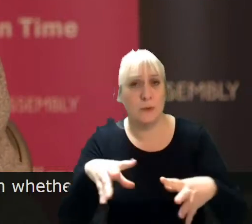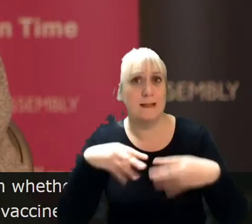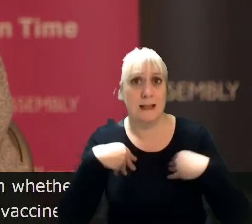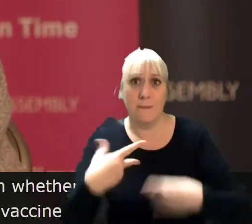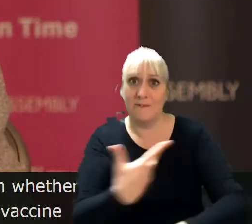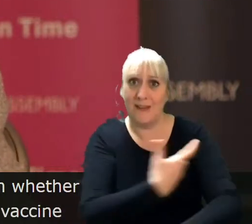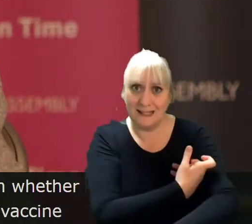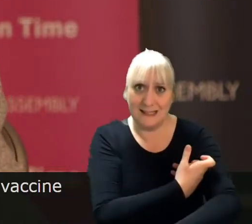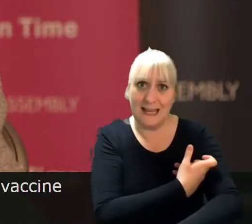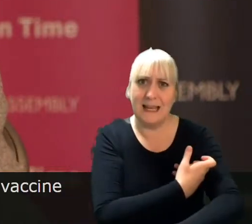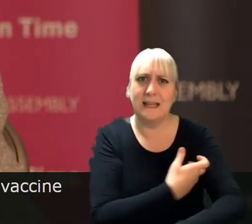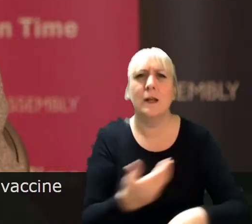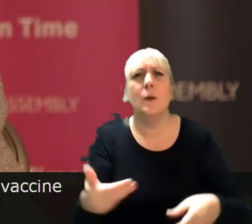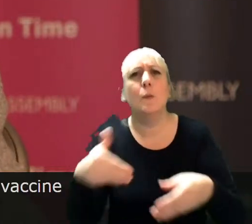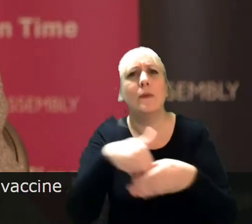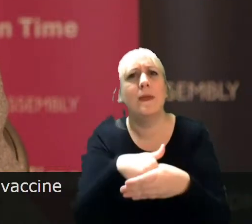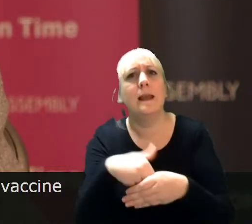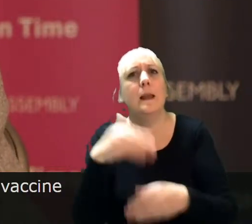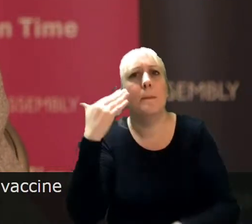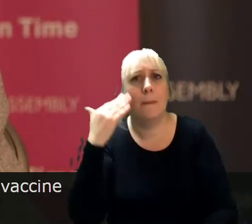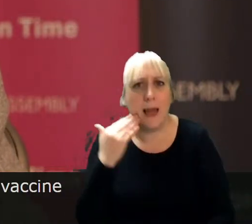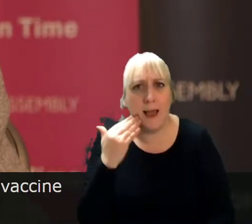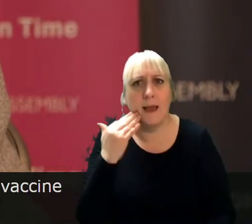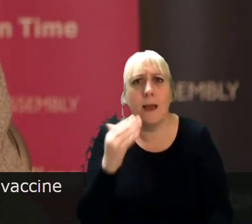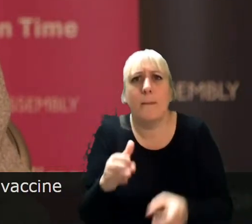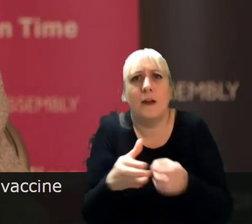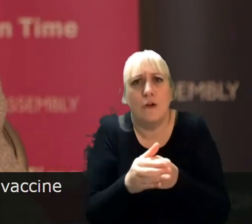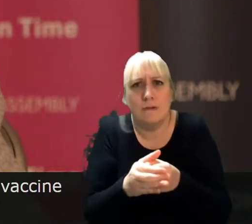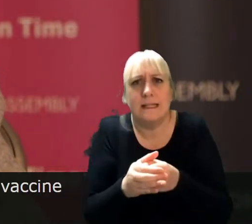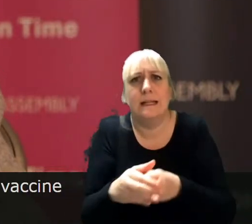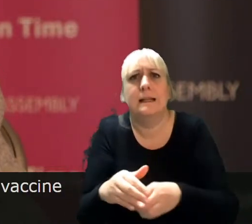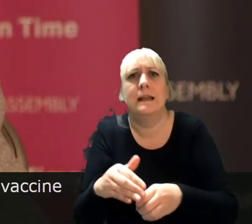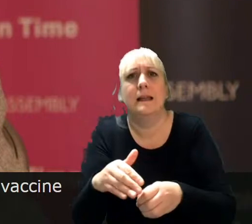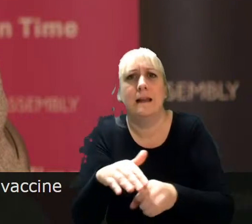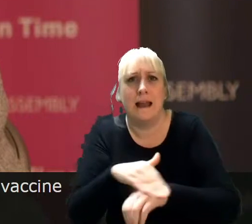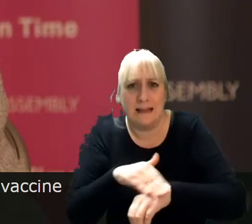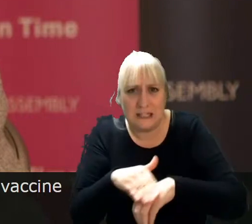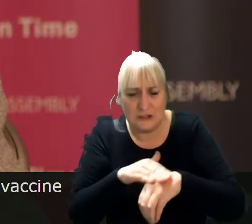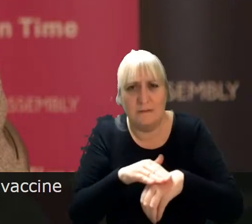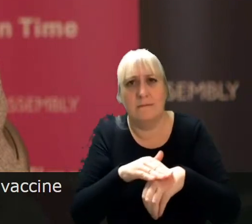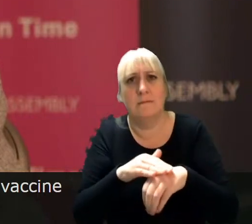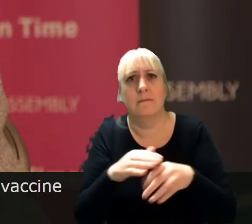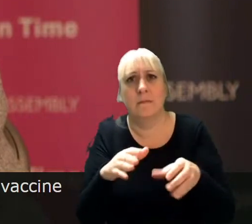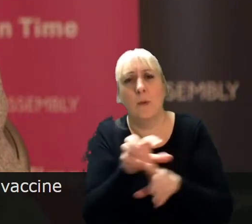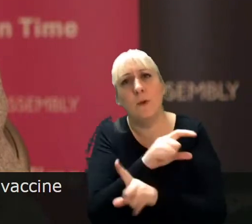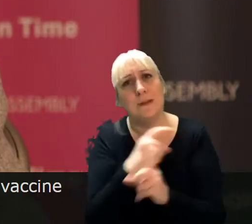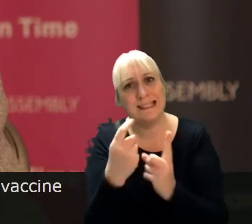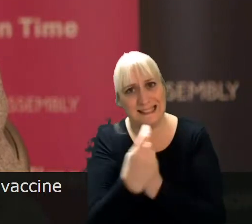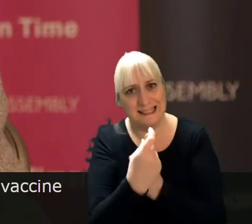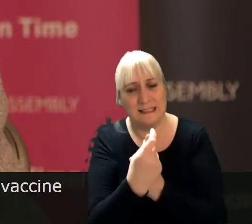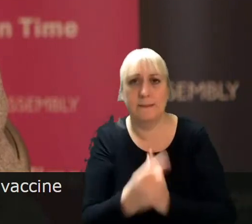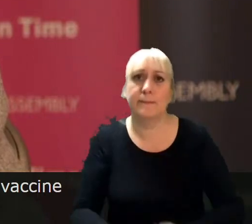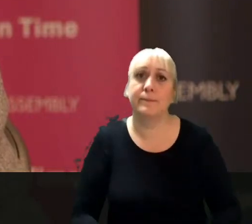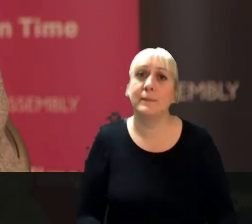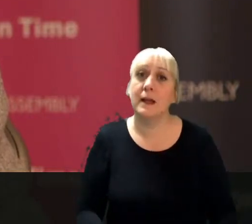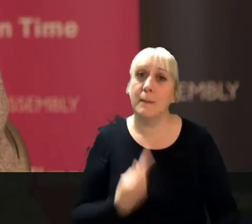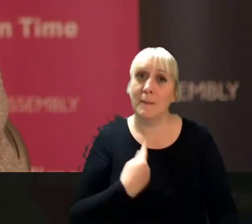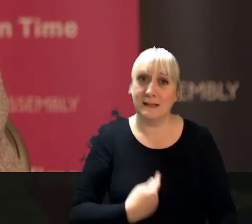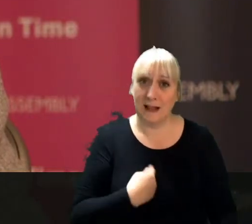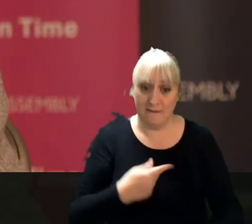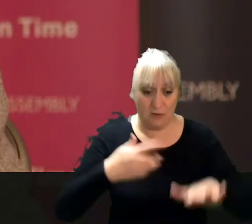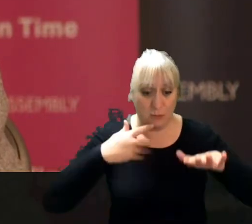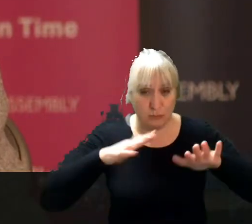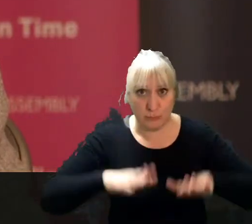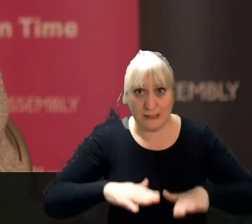and ethnic communities. Speaking personally as a British Indian, I urge